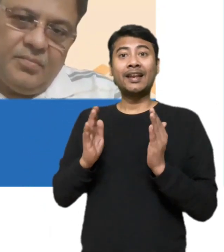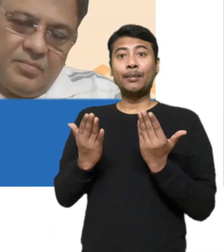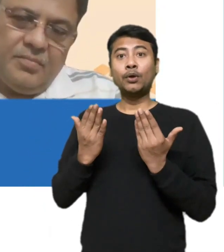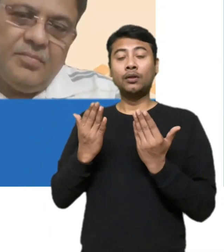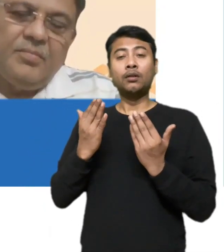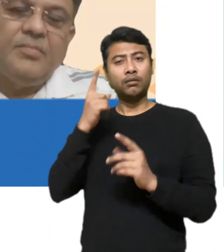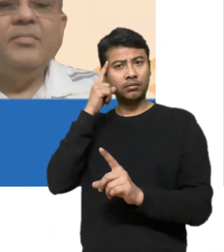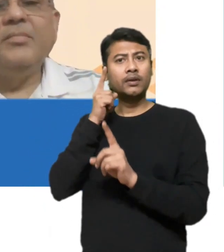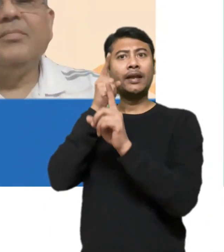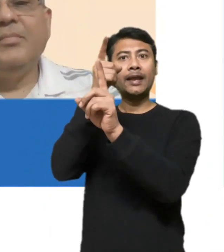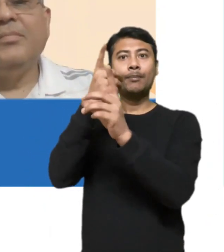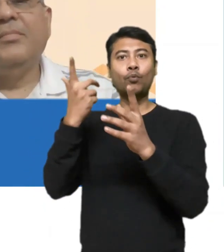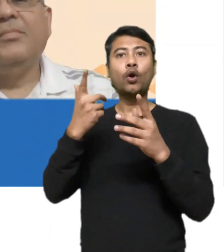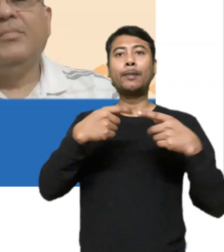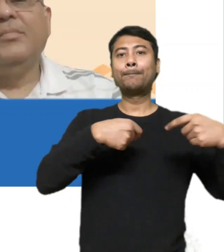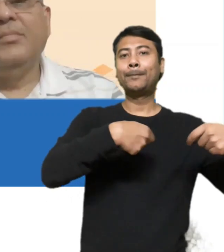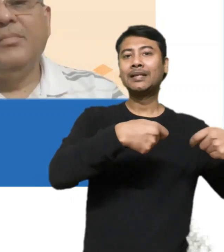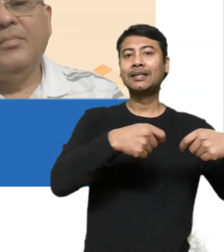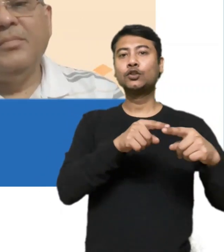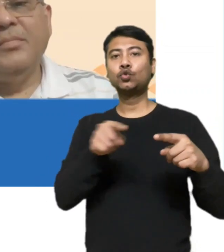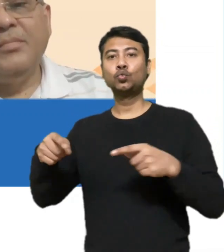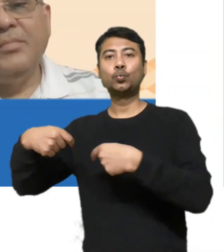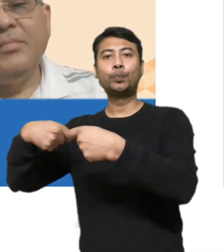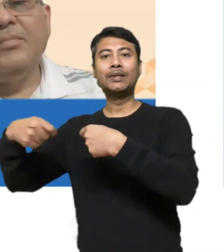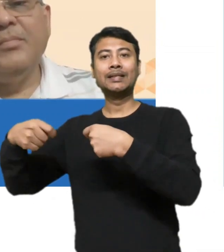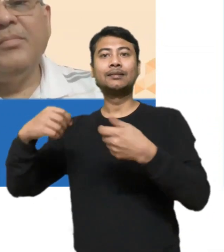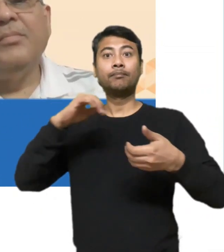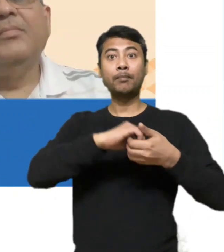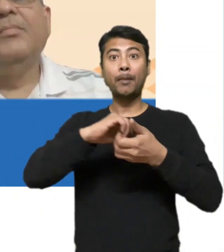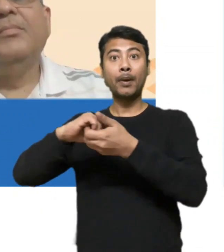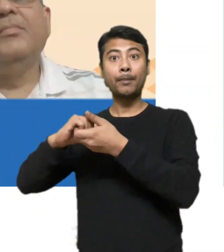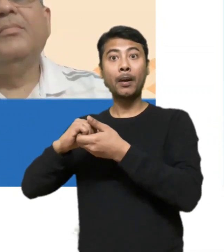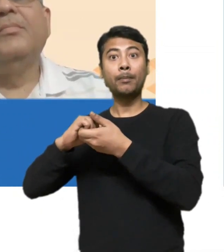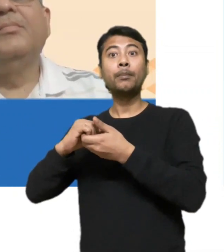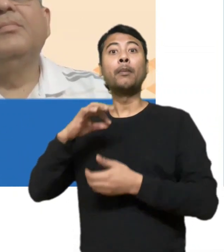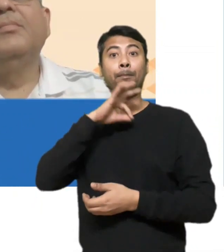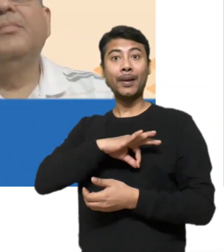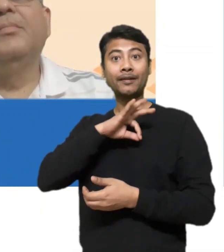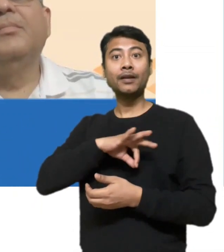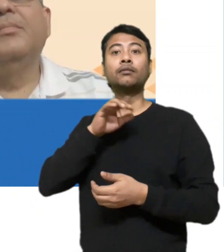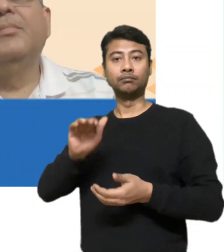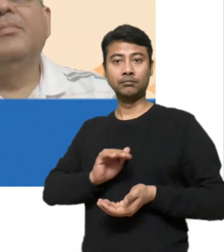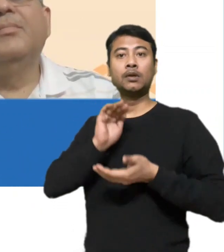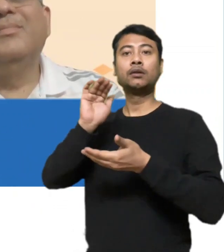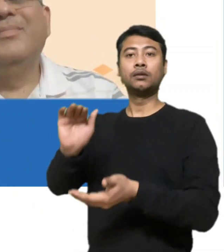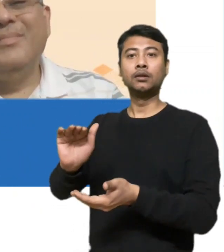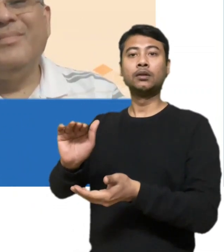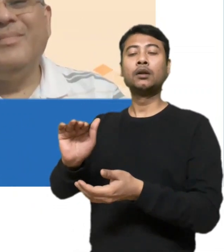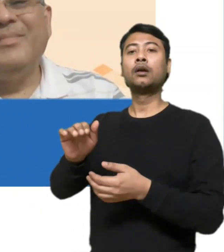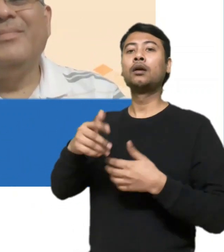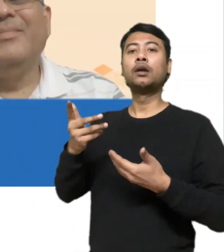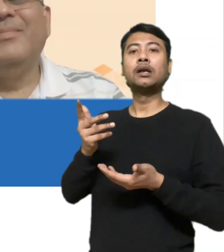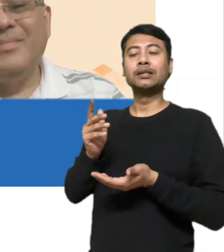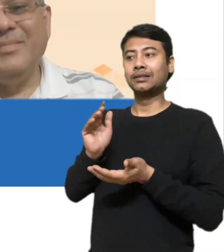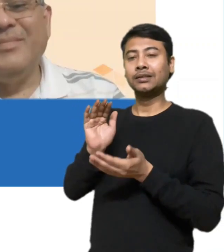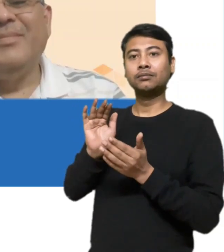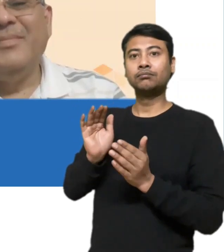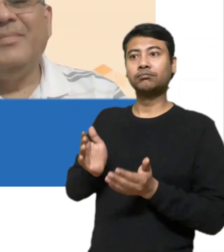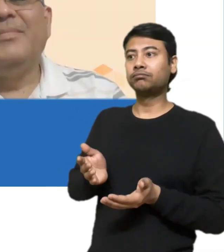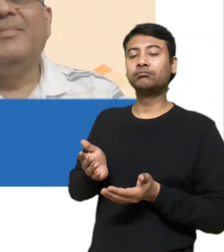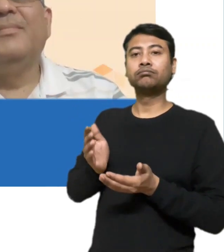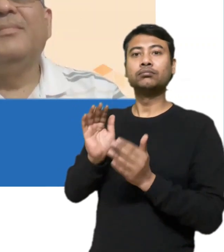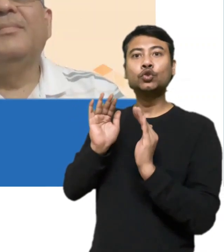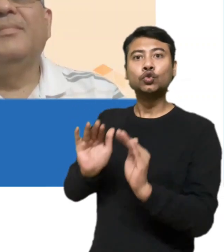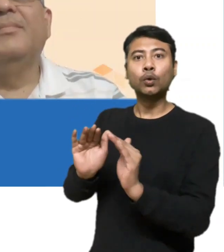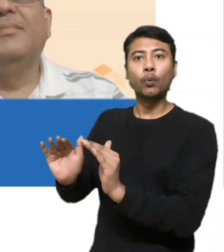our B2C operations. So that's the way. Not that, you can't make big money out of companies because they're